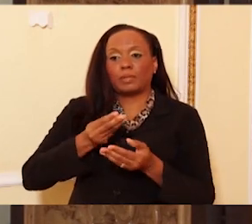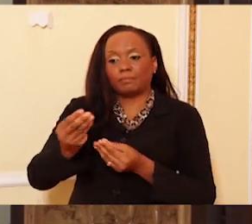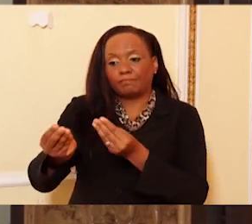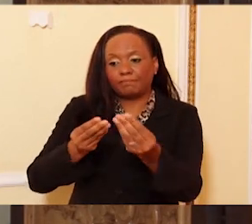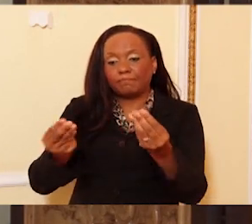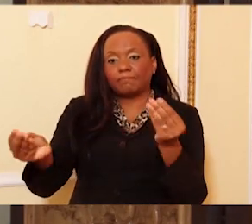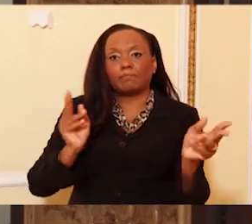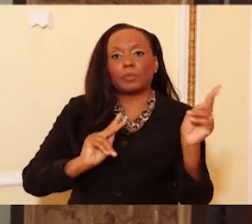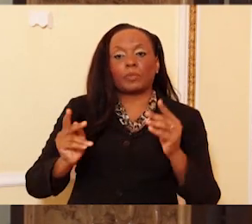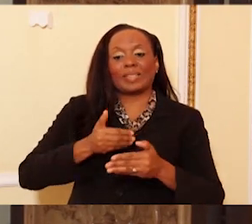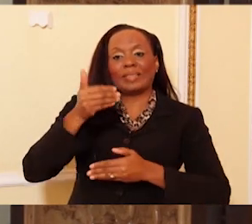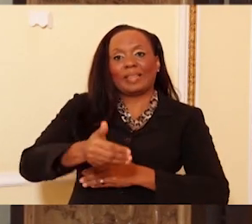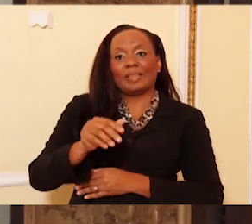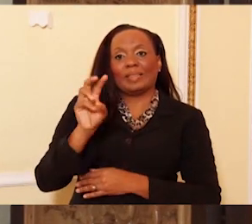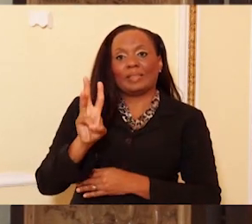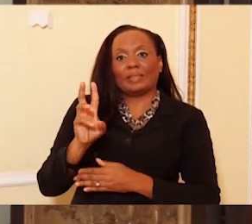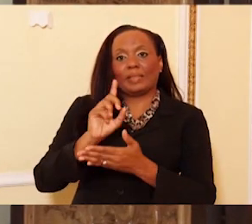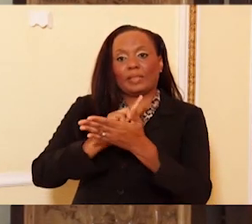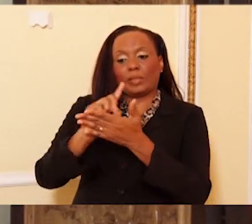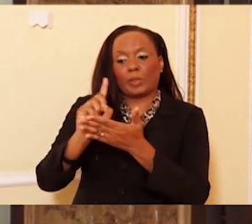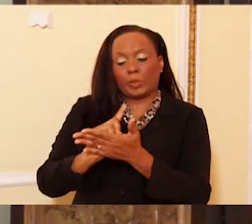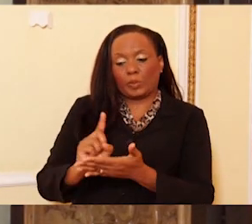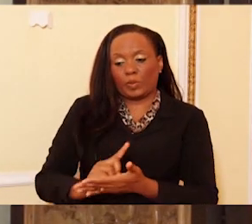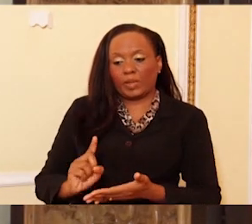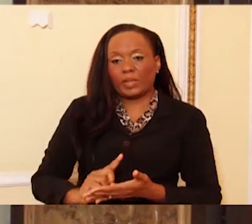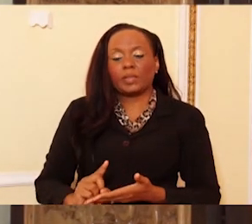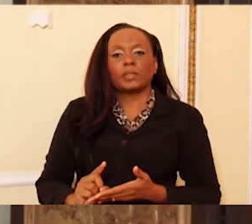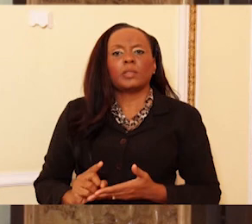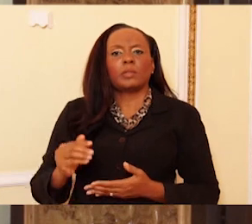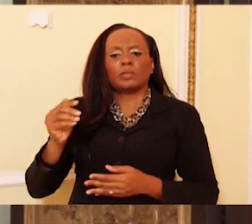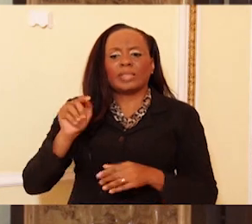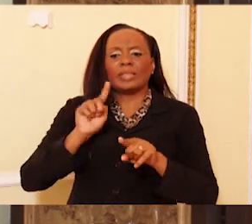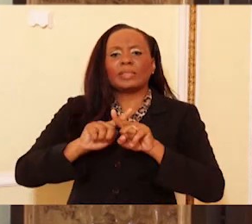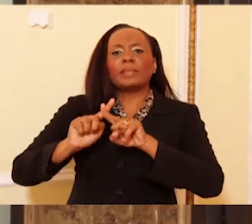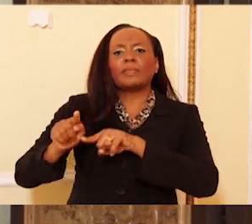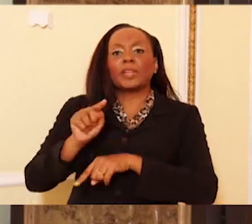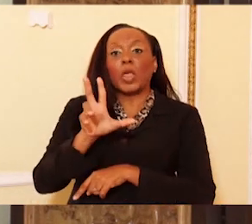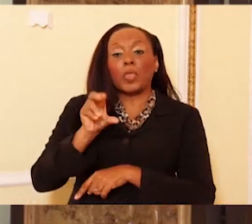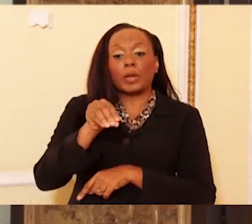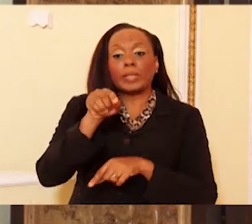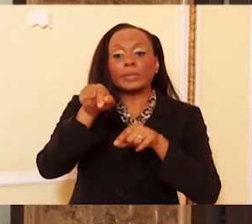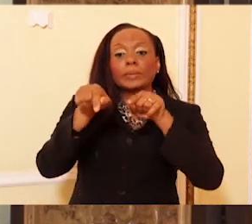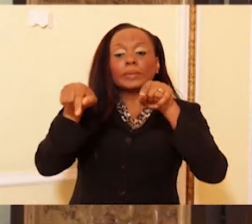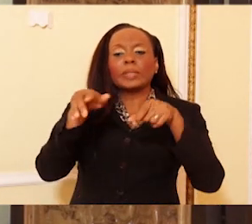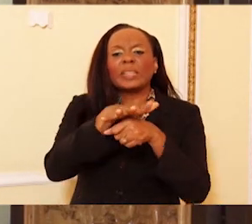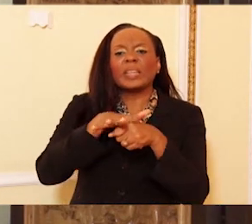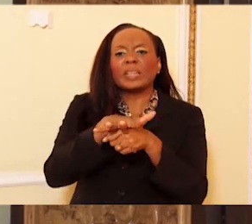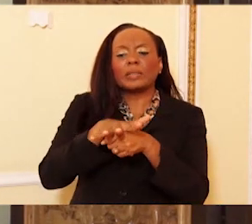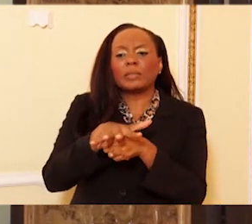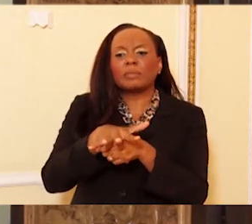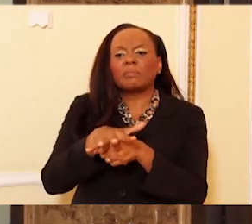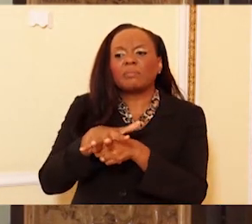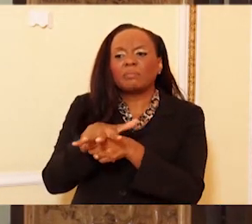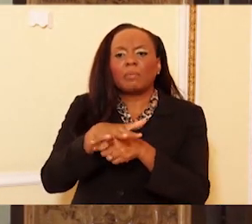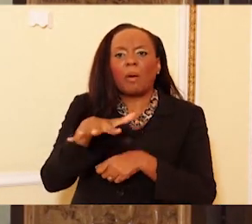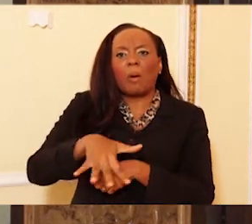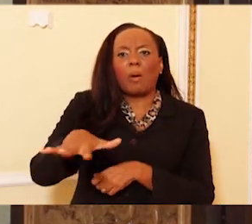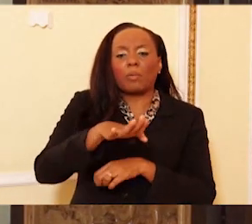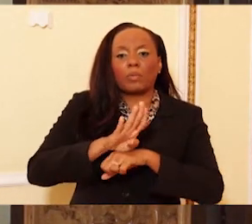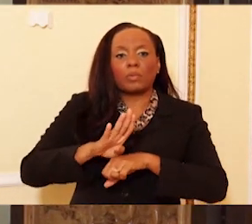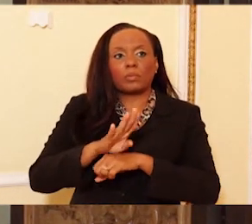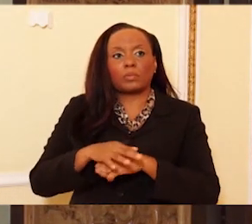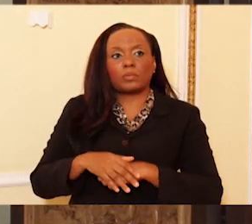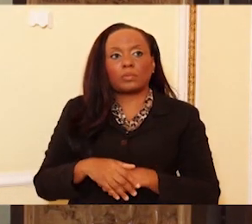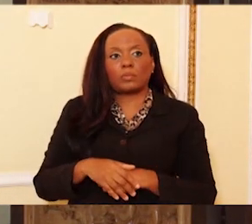6 weeks through the 30 constituency offices to those families in most need, with a potential